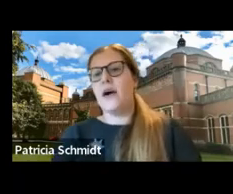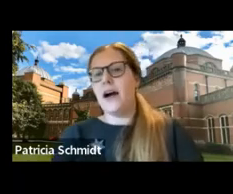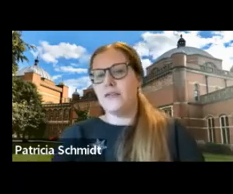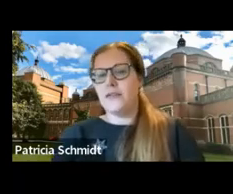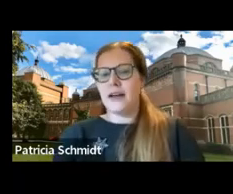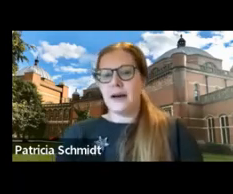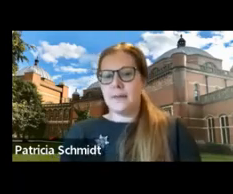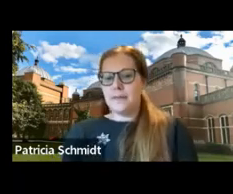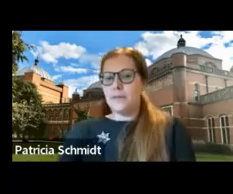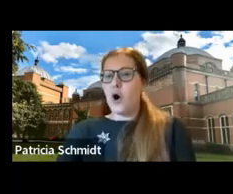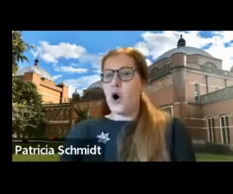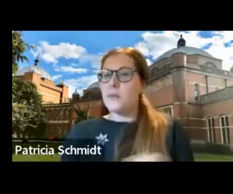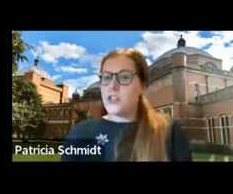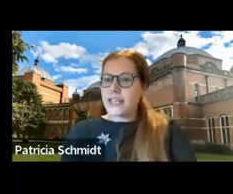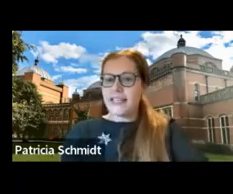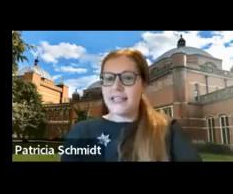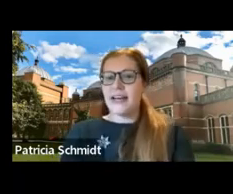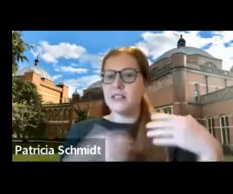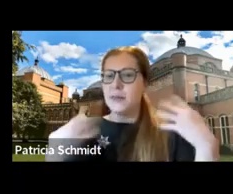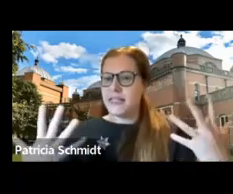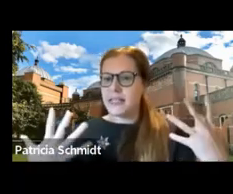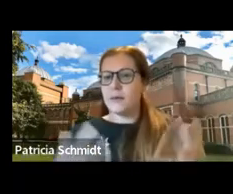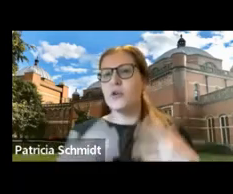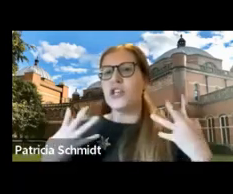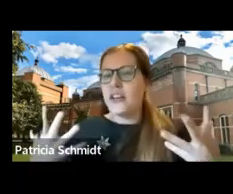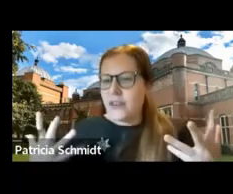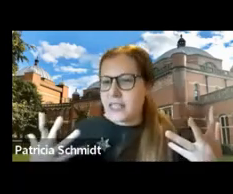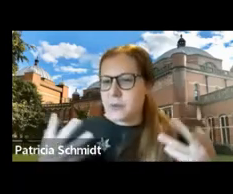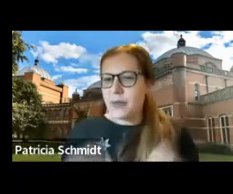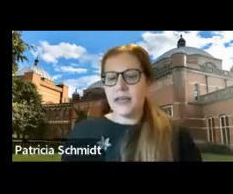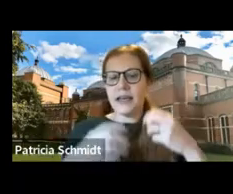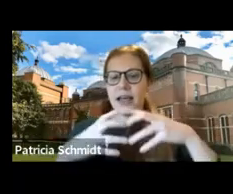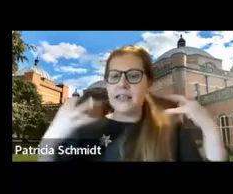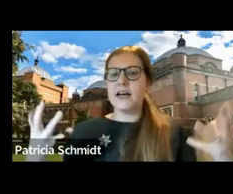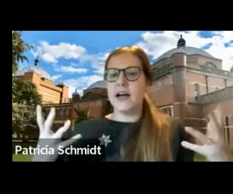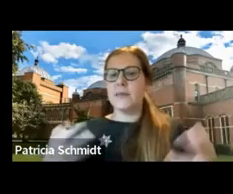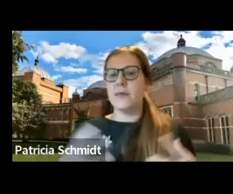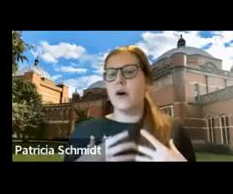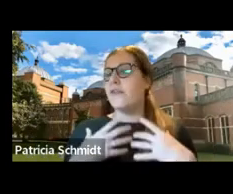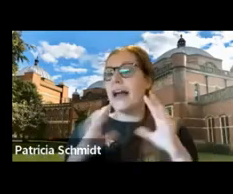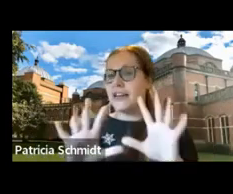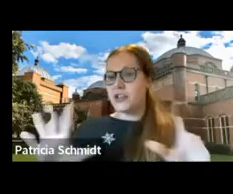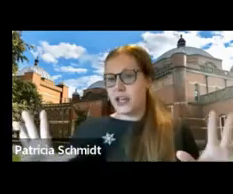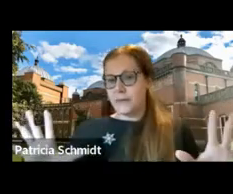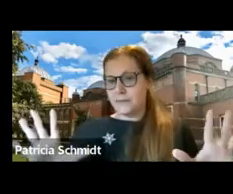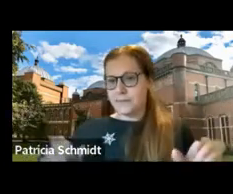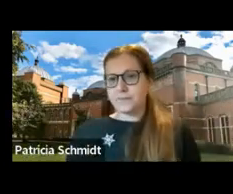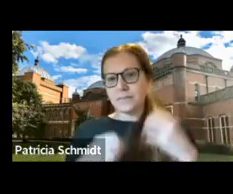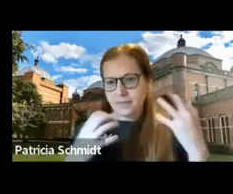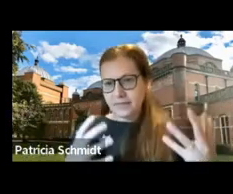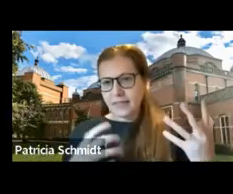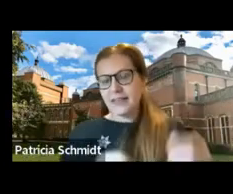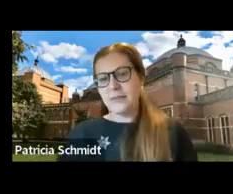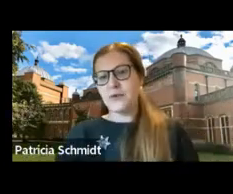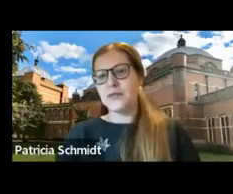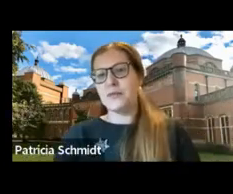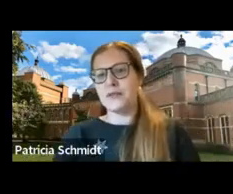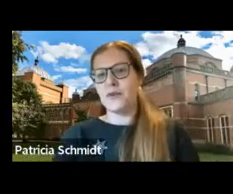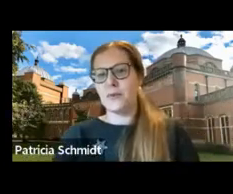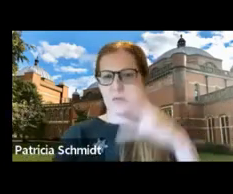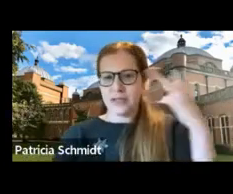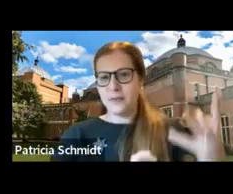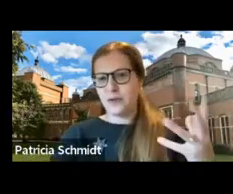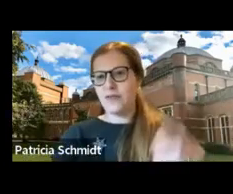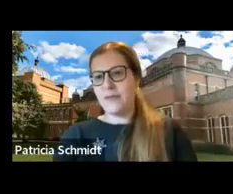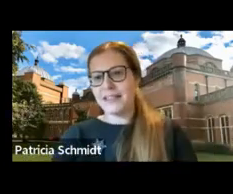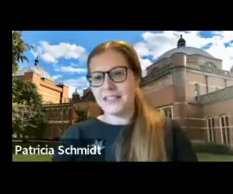we now have objects in that space-time, or generally speaking, any type of energy, in the most simplest